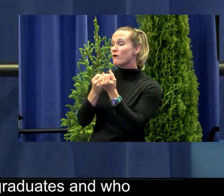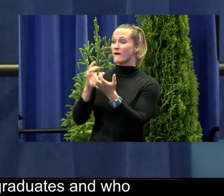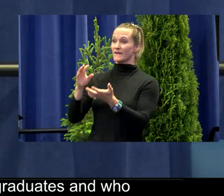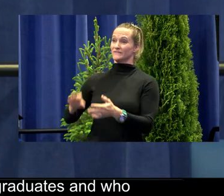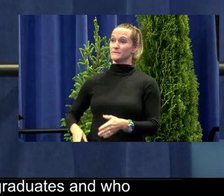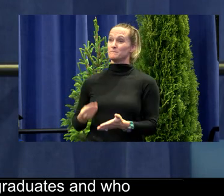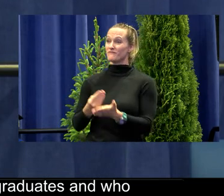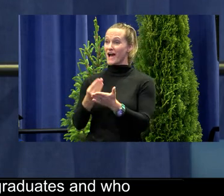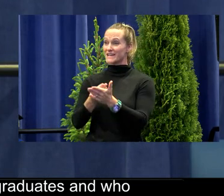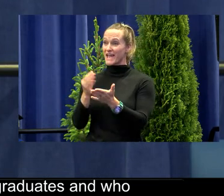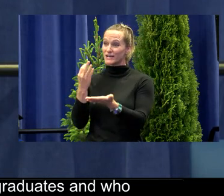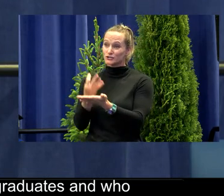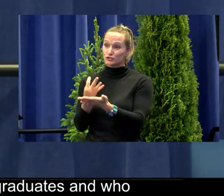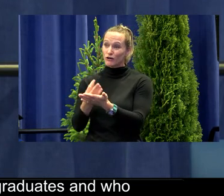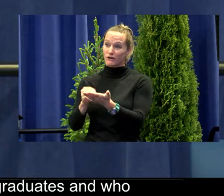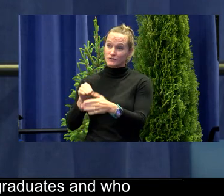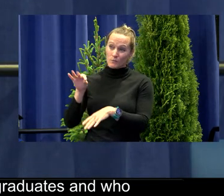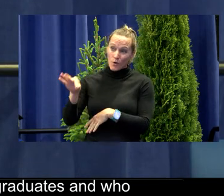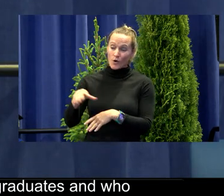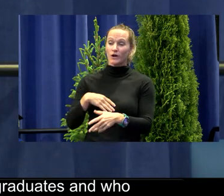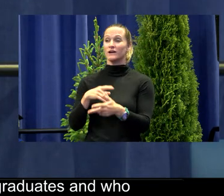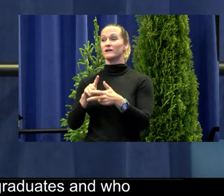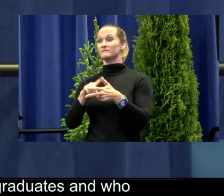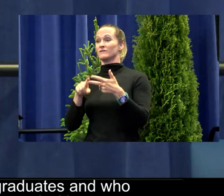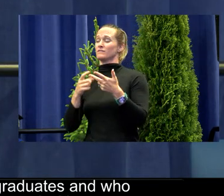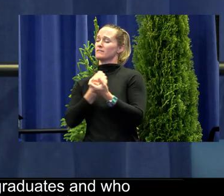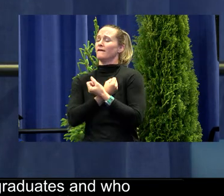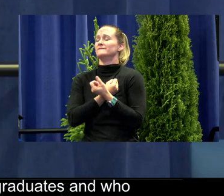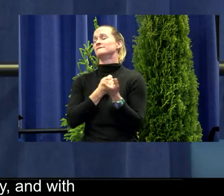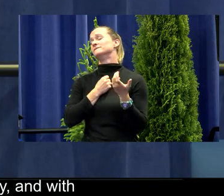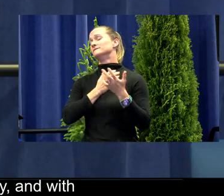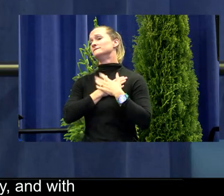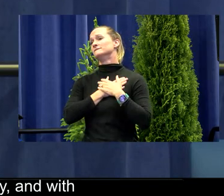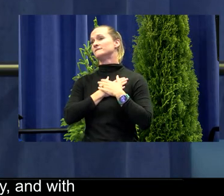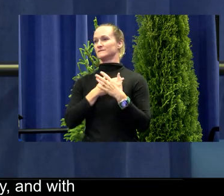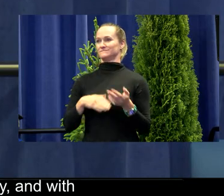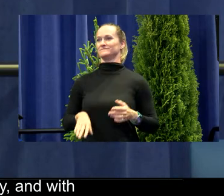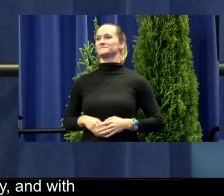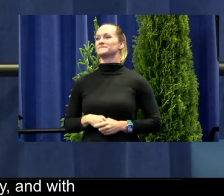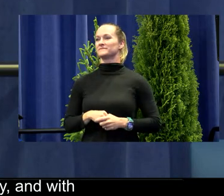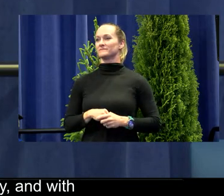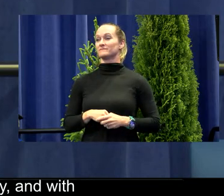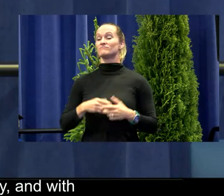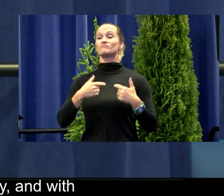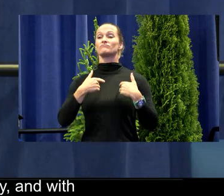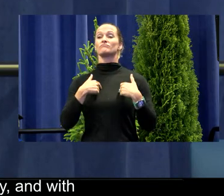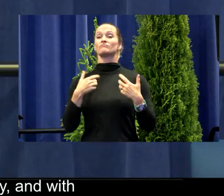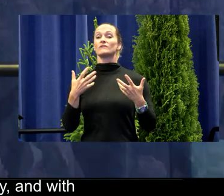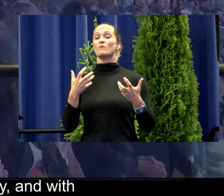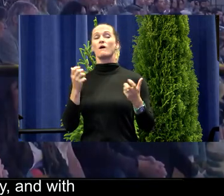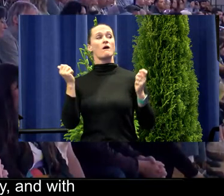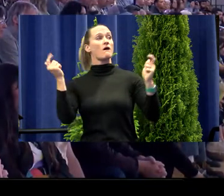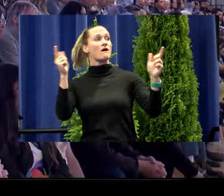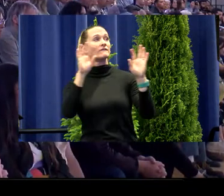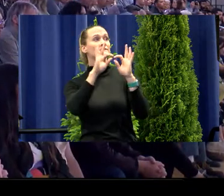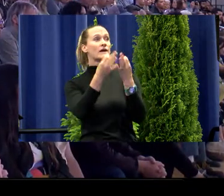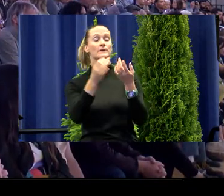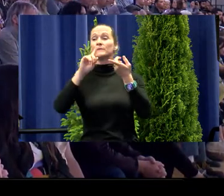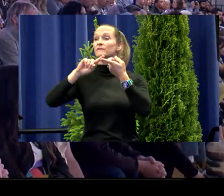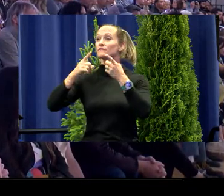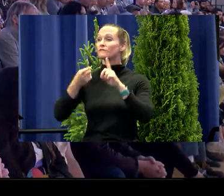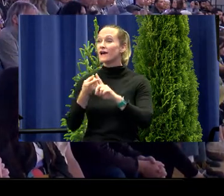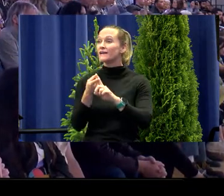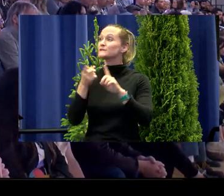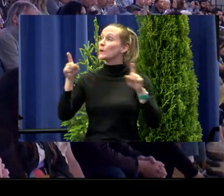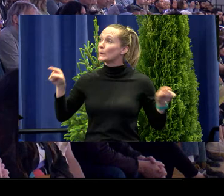financially, and with lasting love and affection. I asked that all the families and friends of